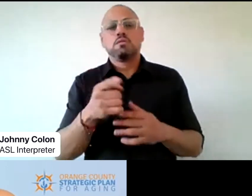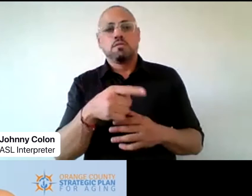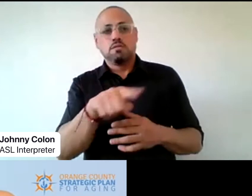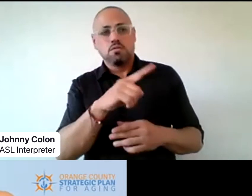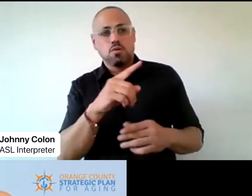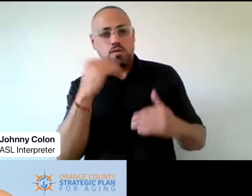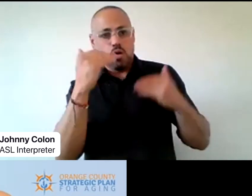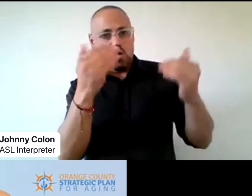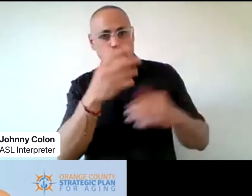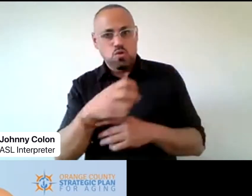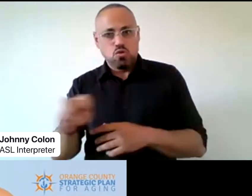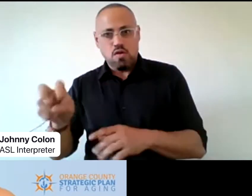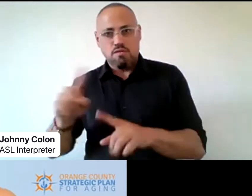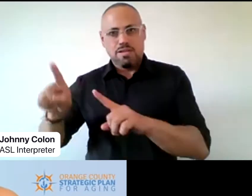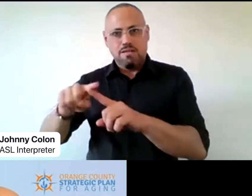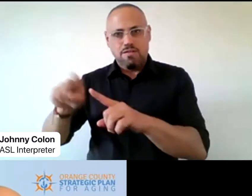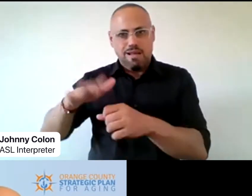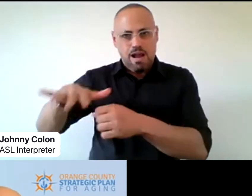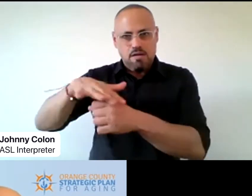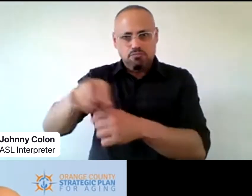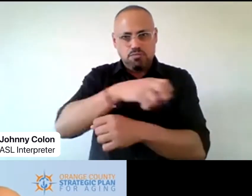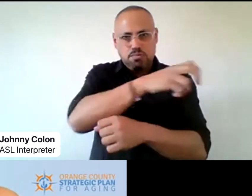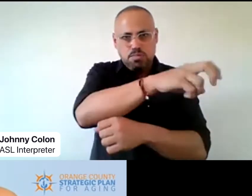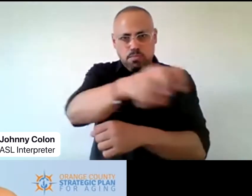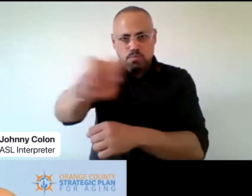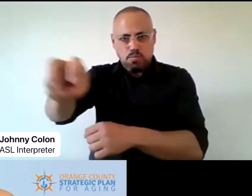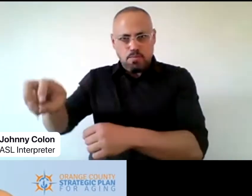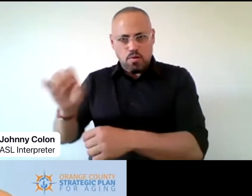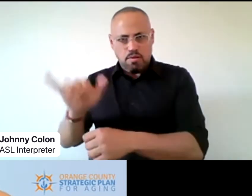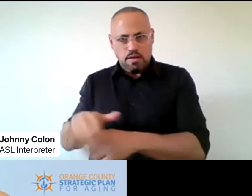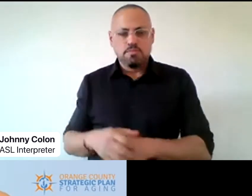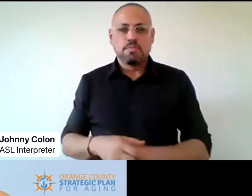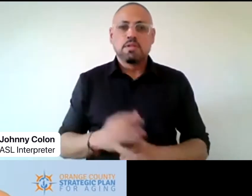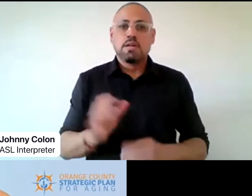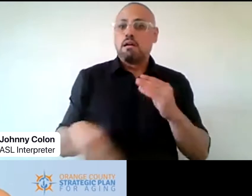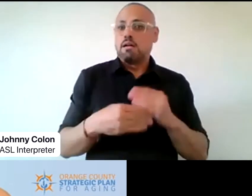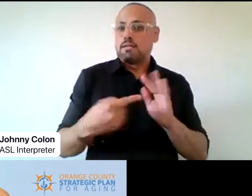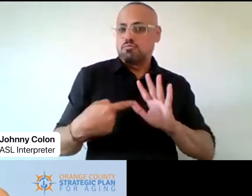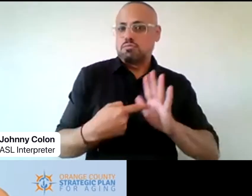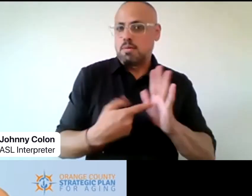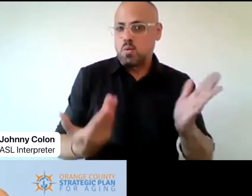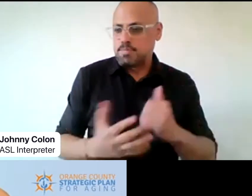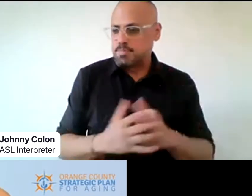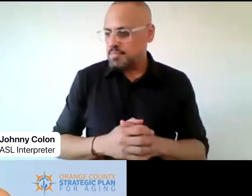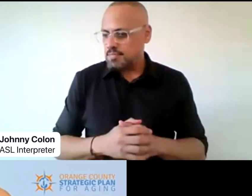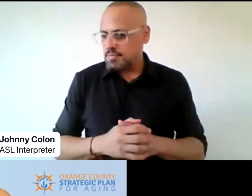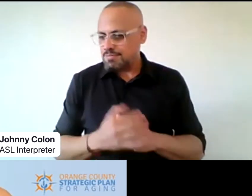adults transfer from different areas to different areas. An additional example is